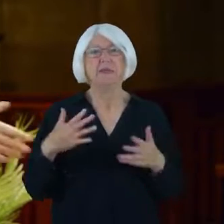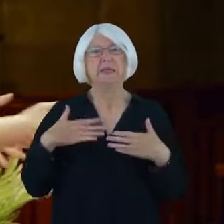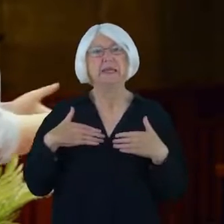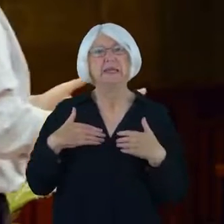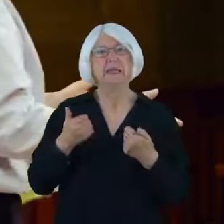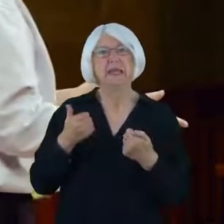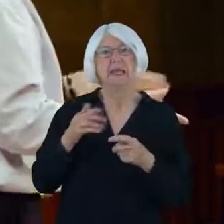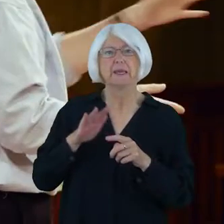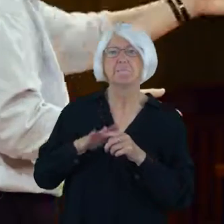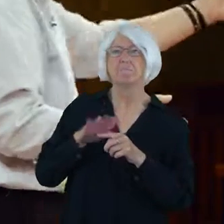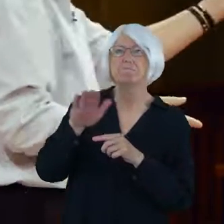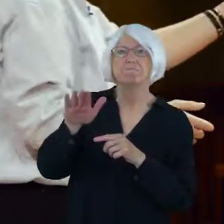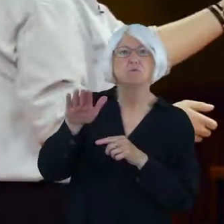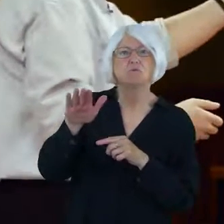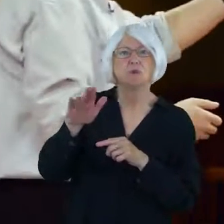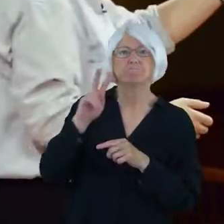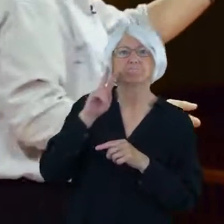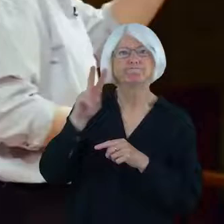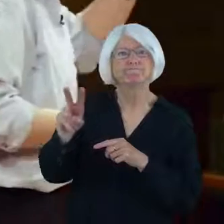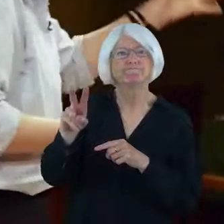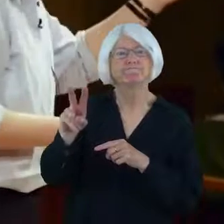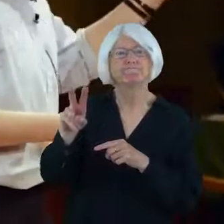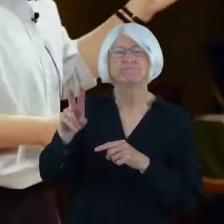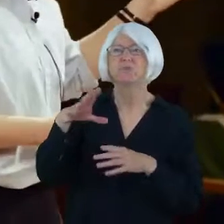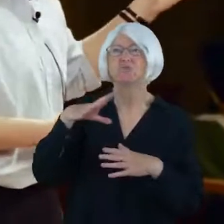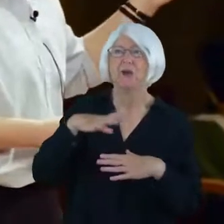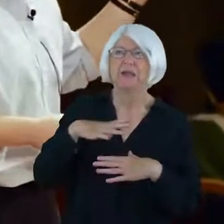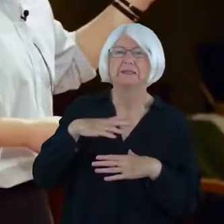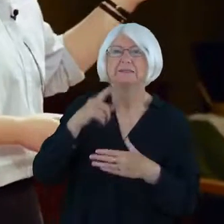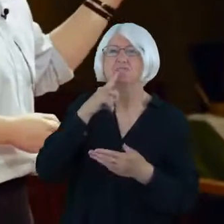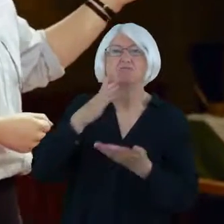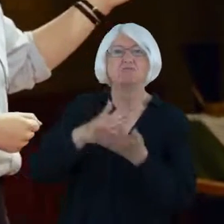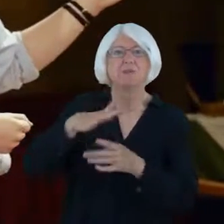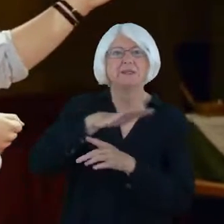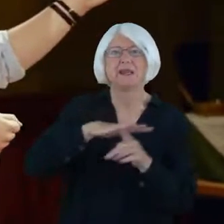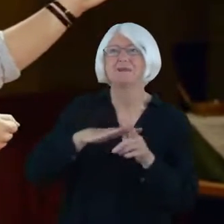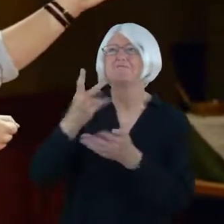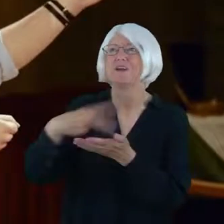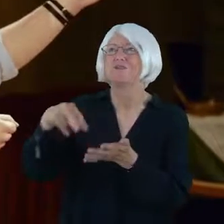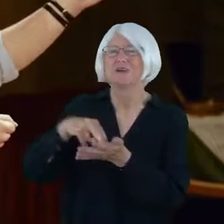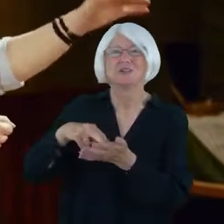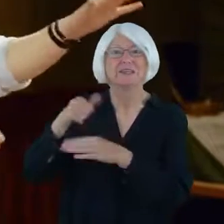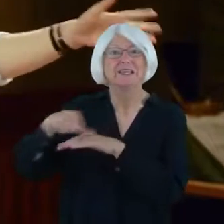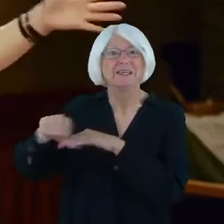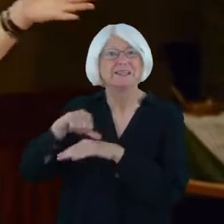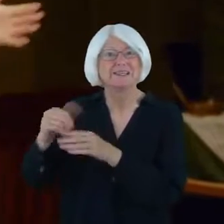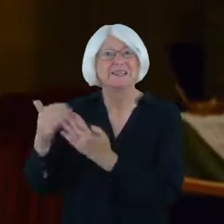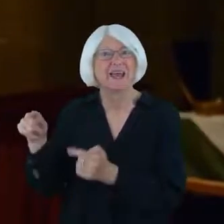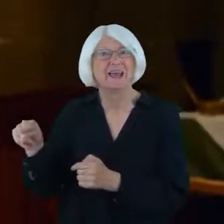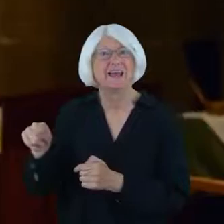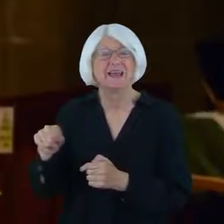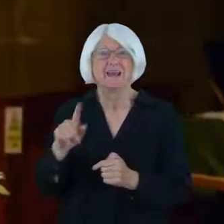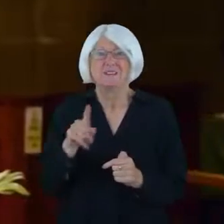the future. Rest in the promised land, resurrection on Easter Sunday. For that reason, the